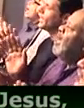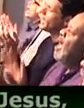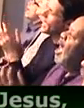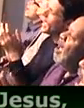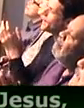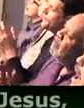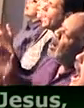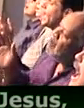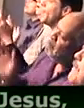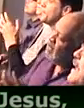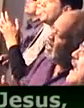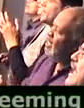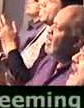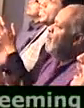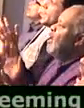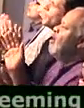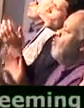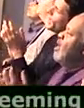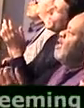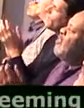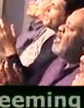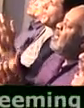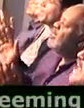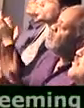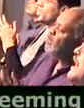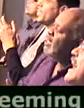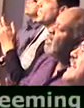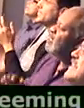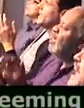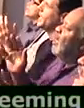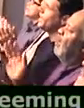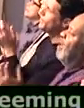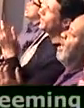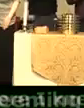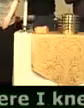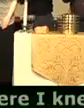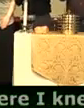forever and with